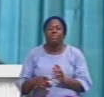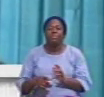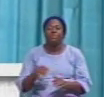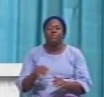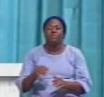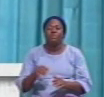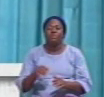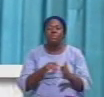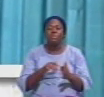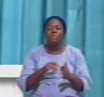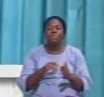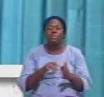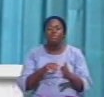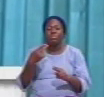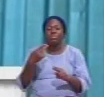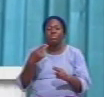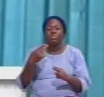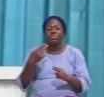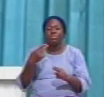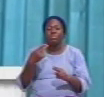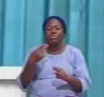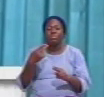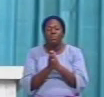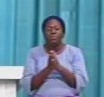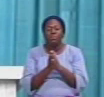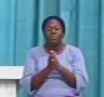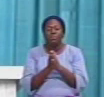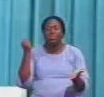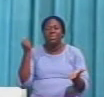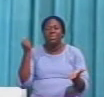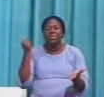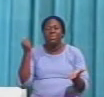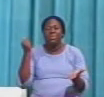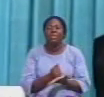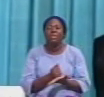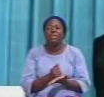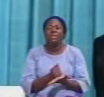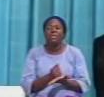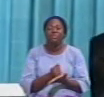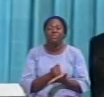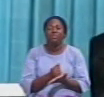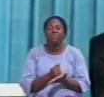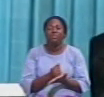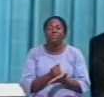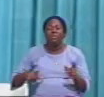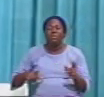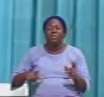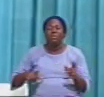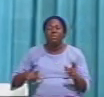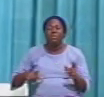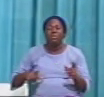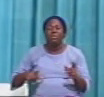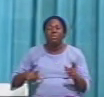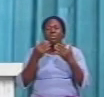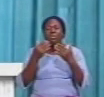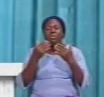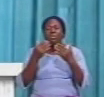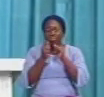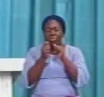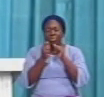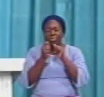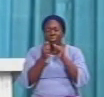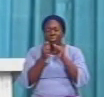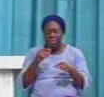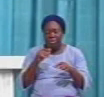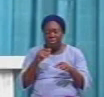In Jesus' name we pray. Lord, we want to thank you and we want to bless you. We